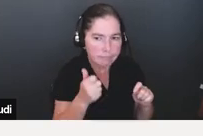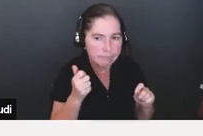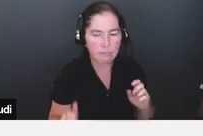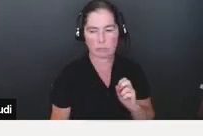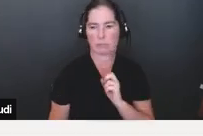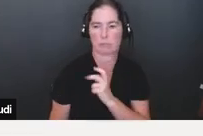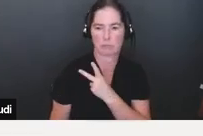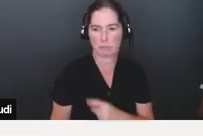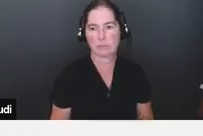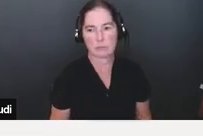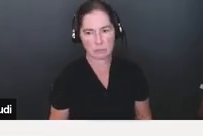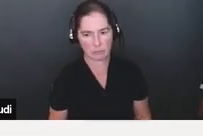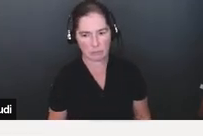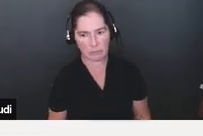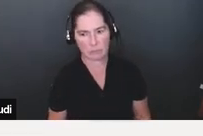Awesome.